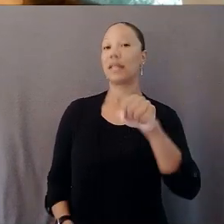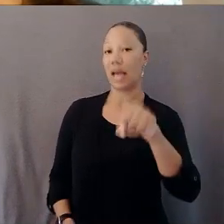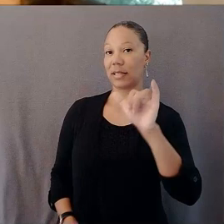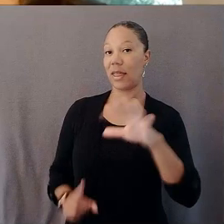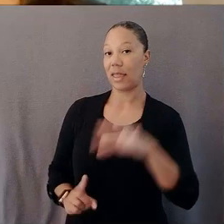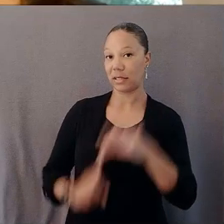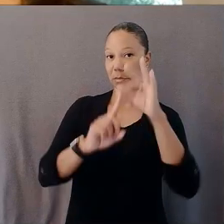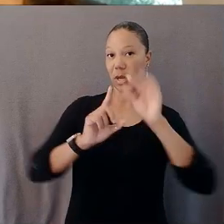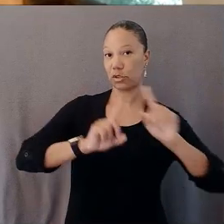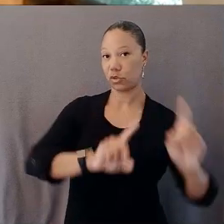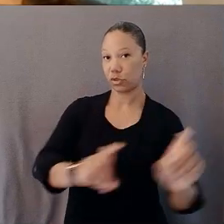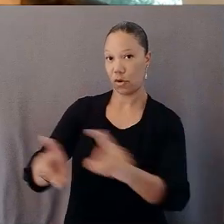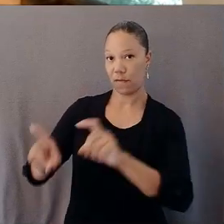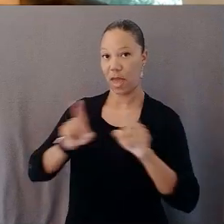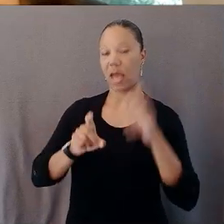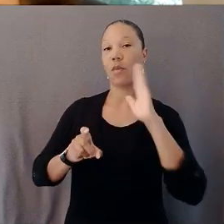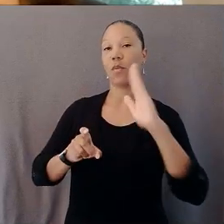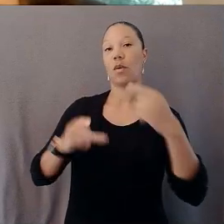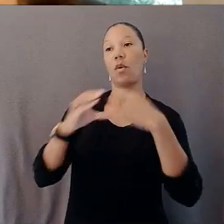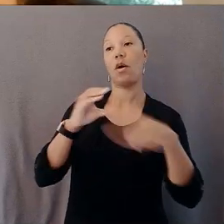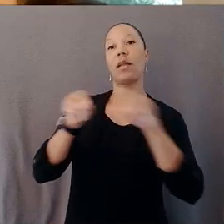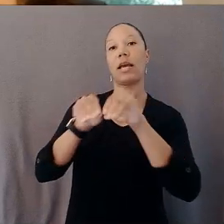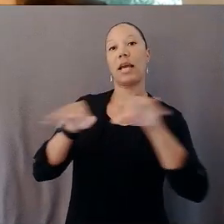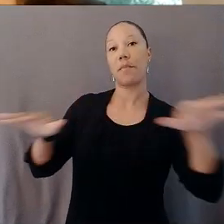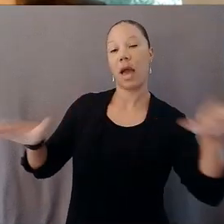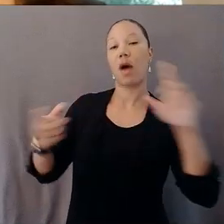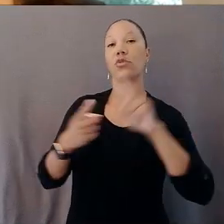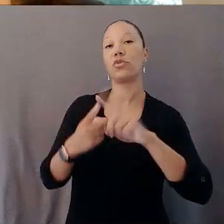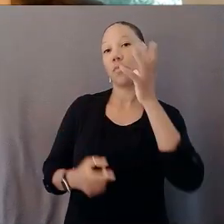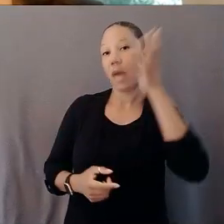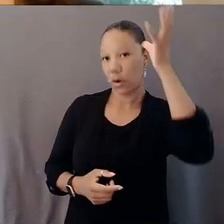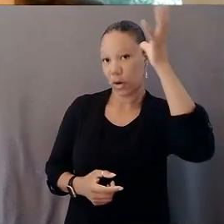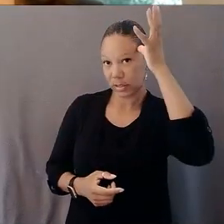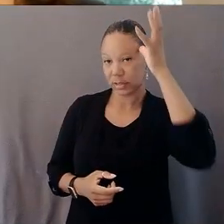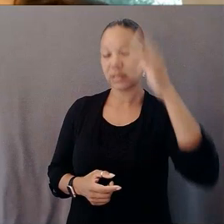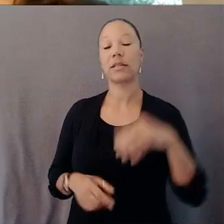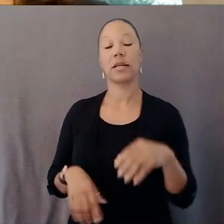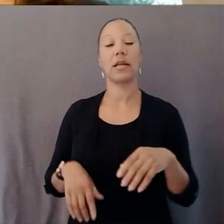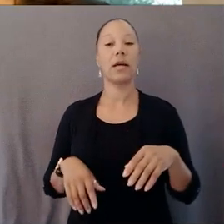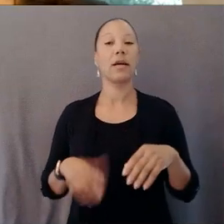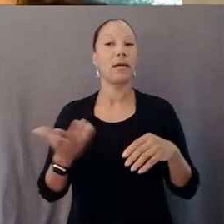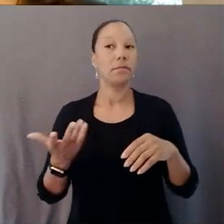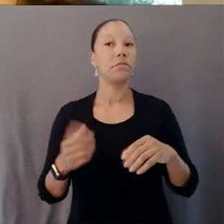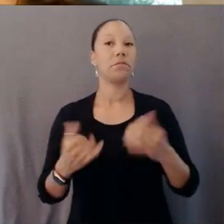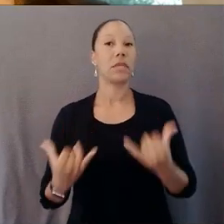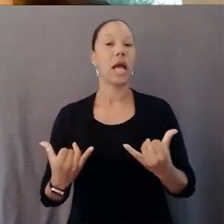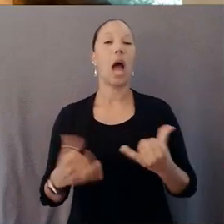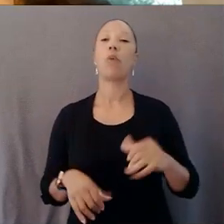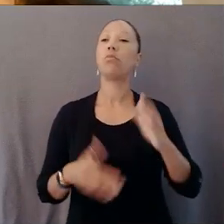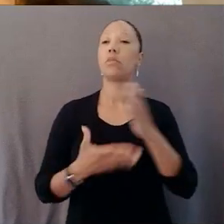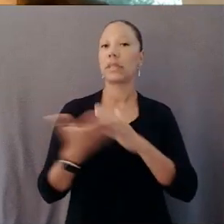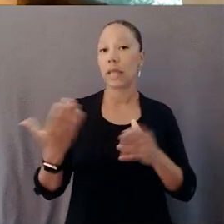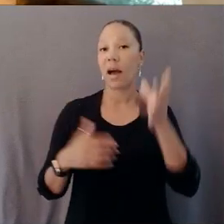the district is sending that survey out to a parent's email inbox. Now, some families, there's